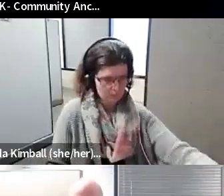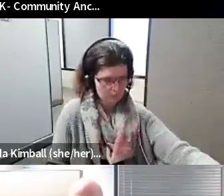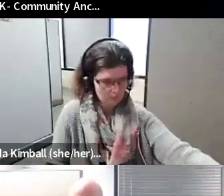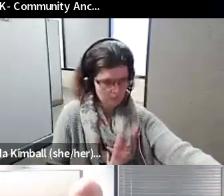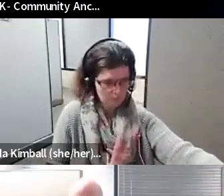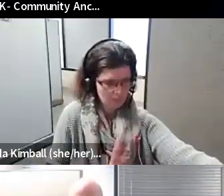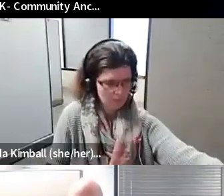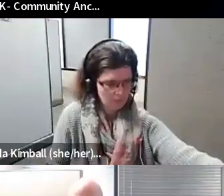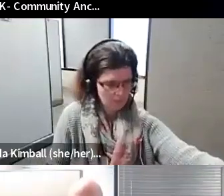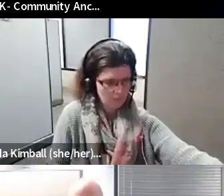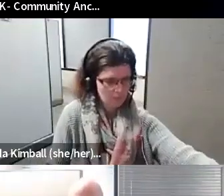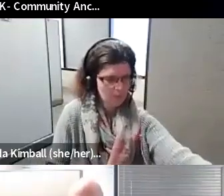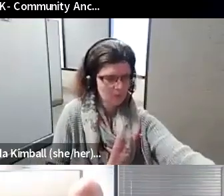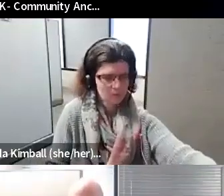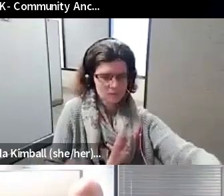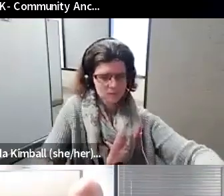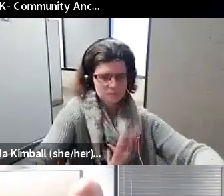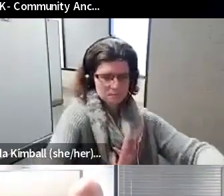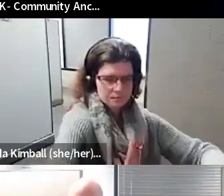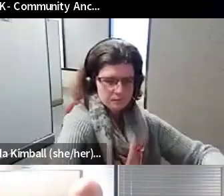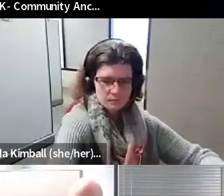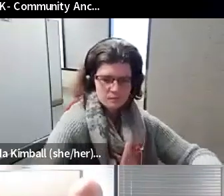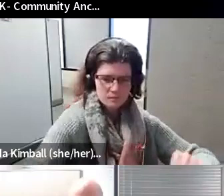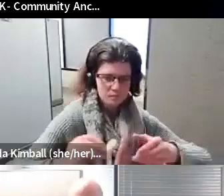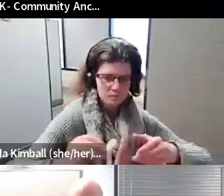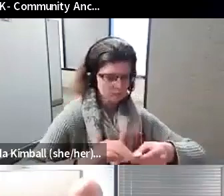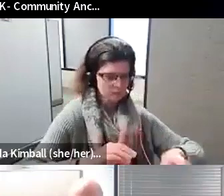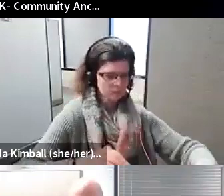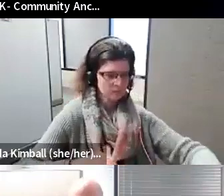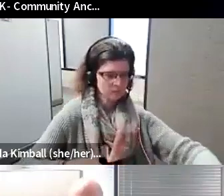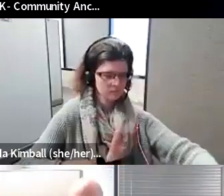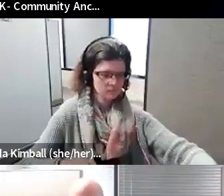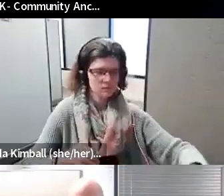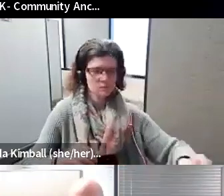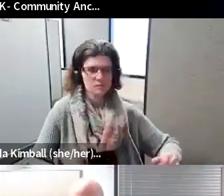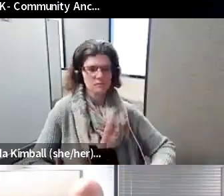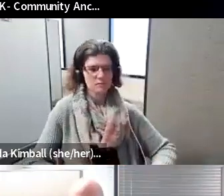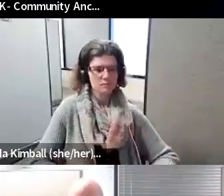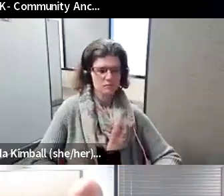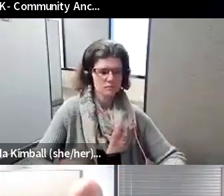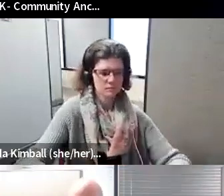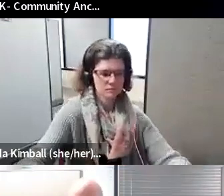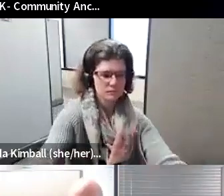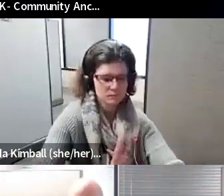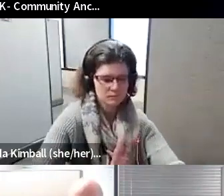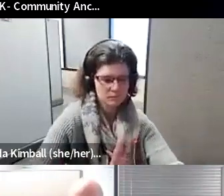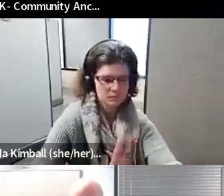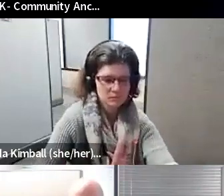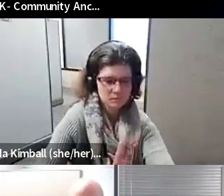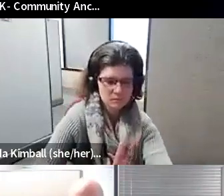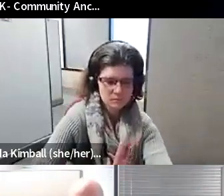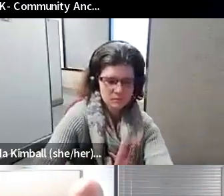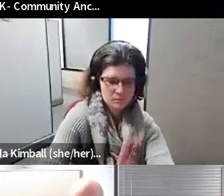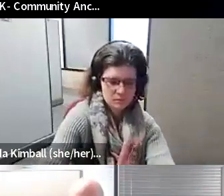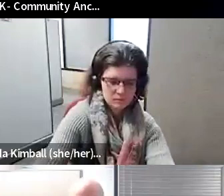about like transportation rates. And do we have, we know we all got it fixed for ILS rates, right? That got, it's already done. People